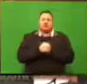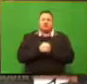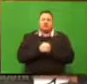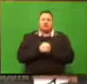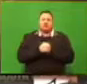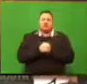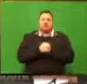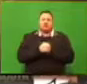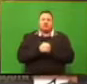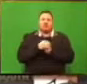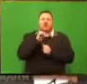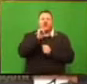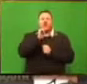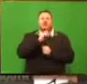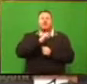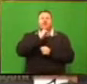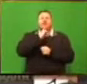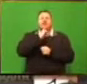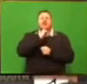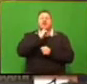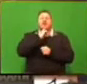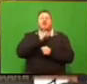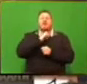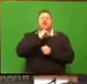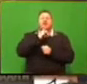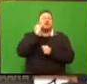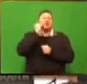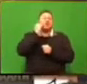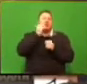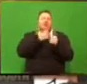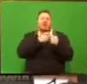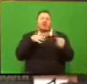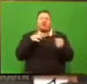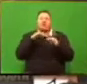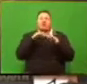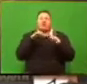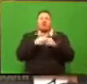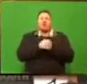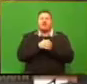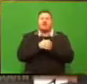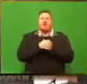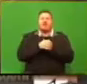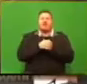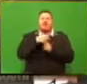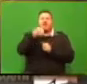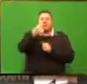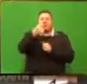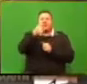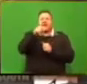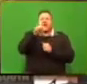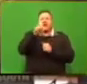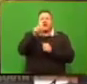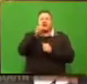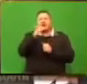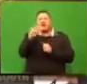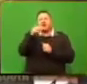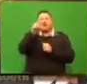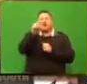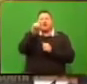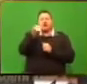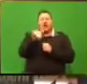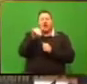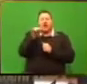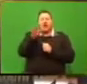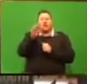His Majesty, the King of the Khoi and the Sun people, Glen Taiposh.